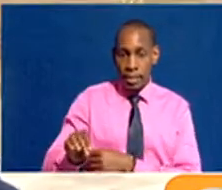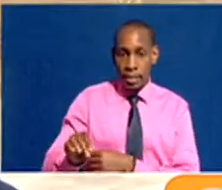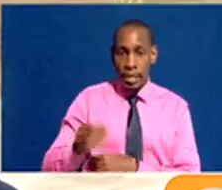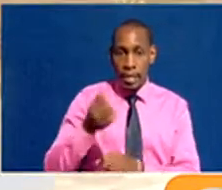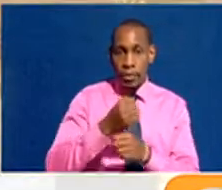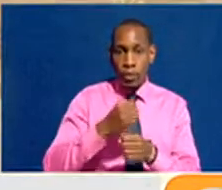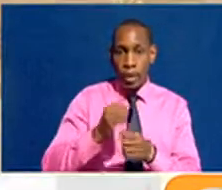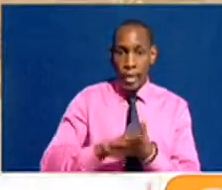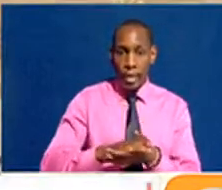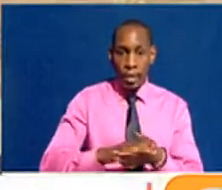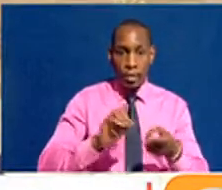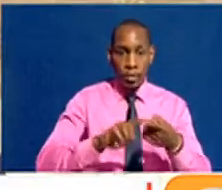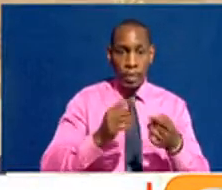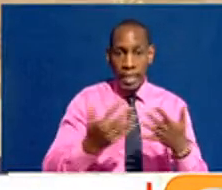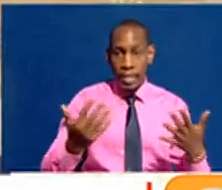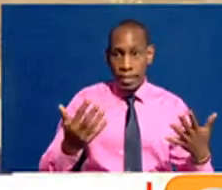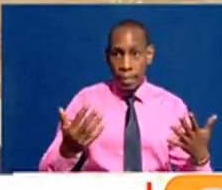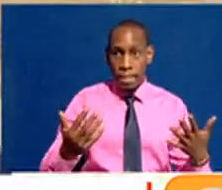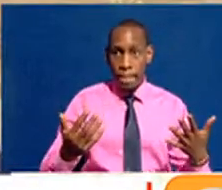steel from